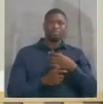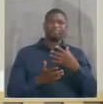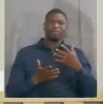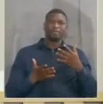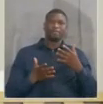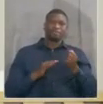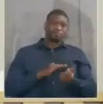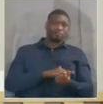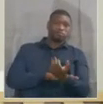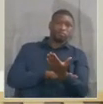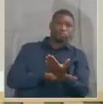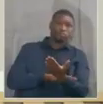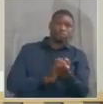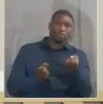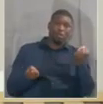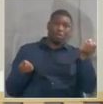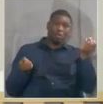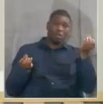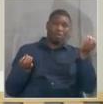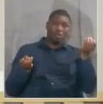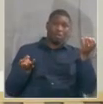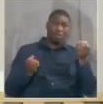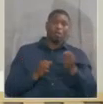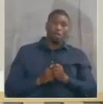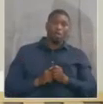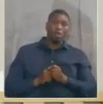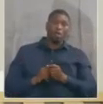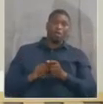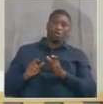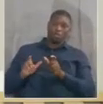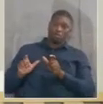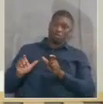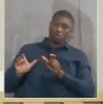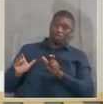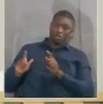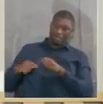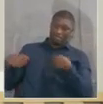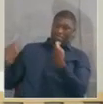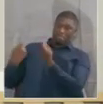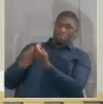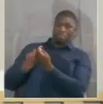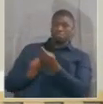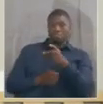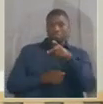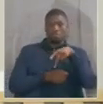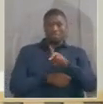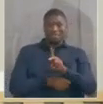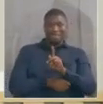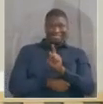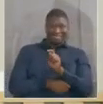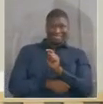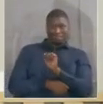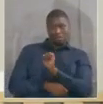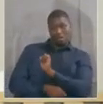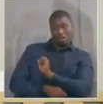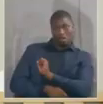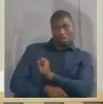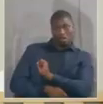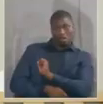submitting that the political killings task team was